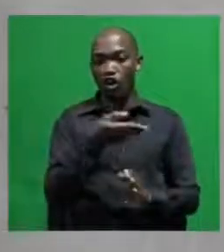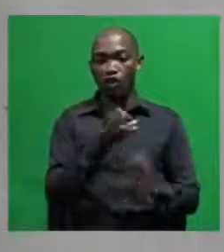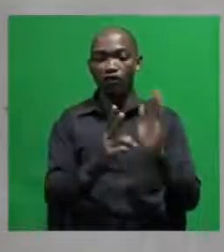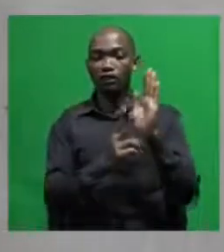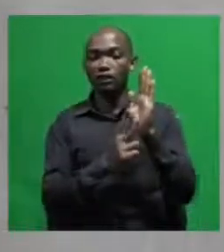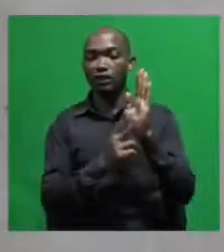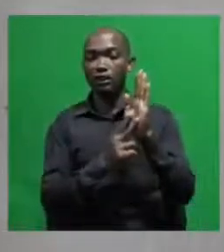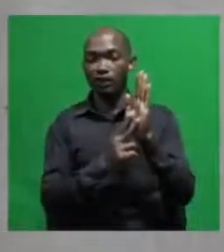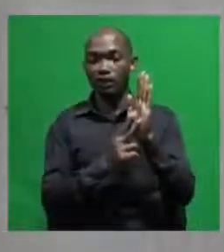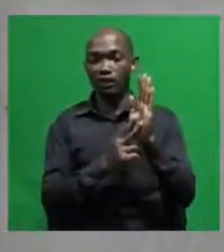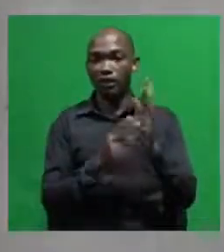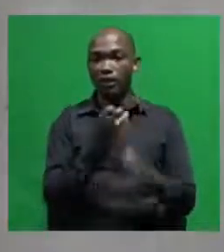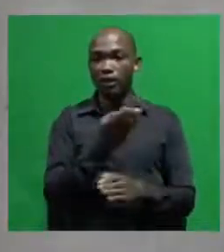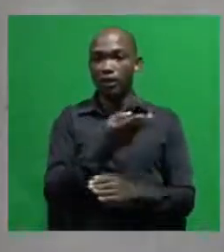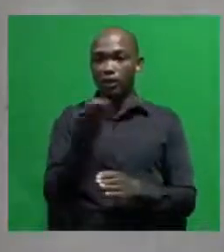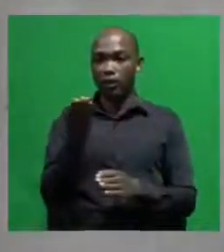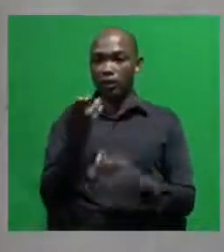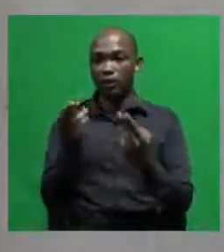9/7.